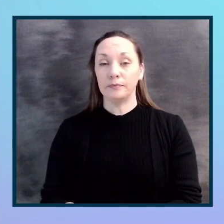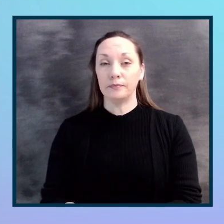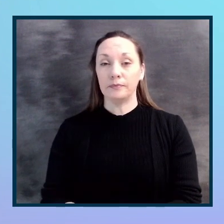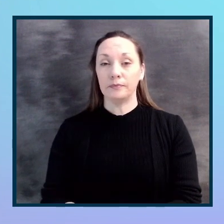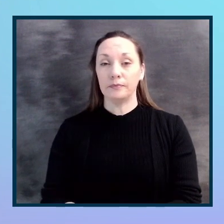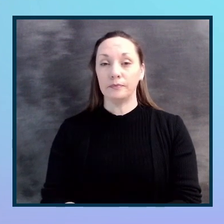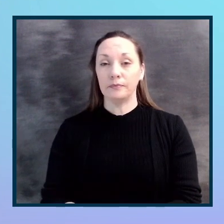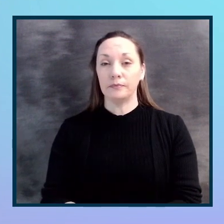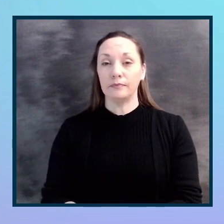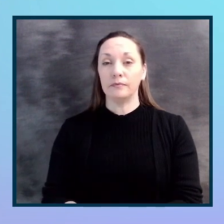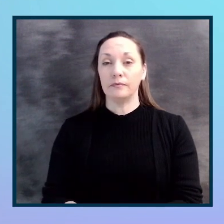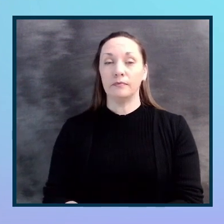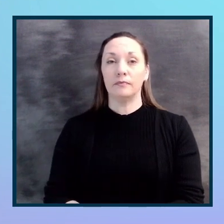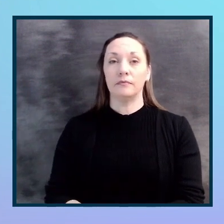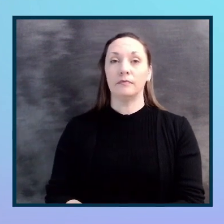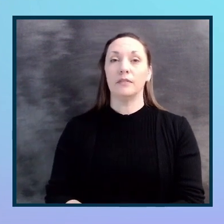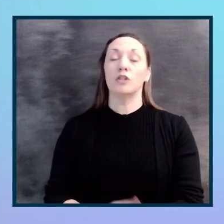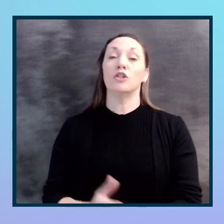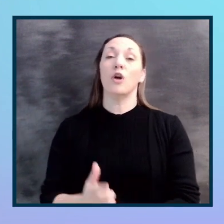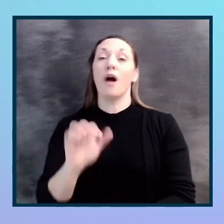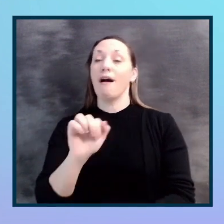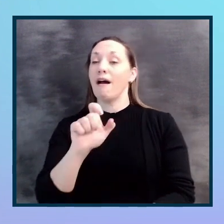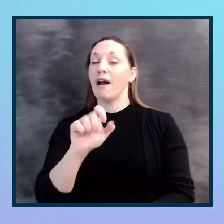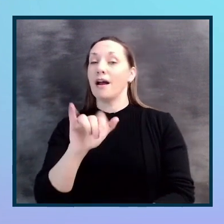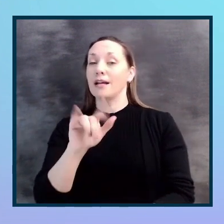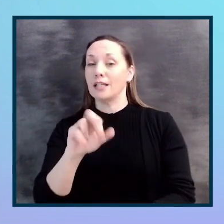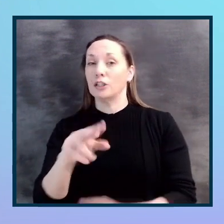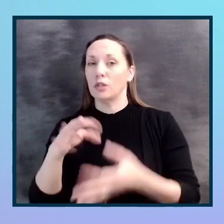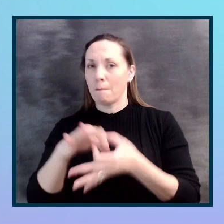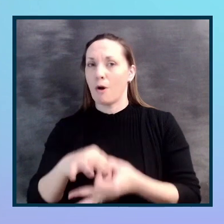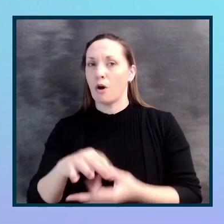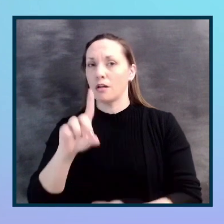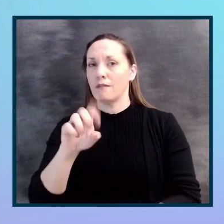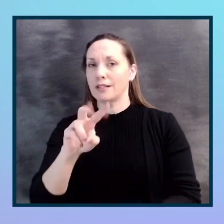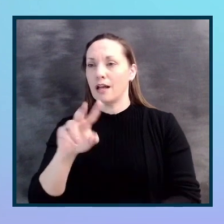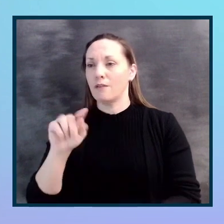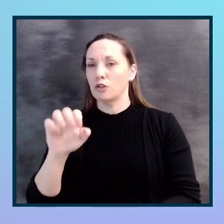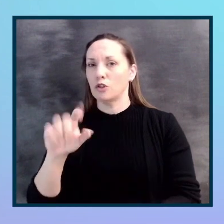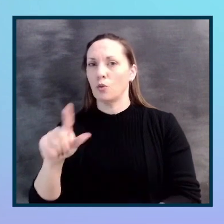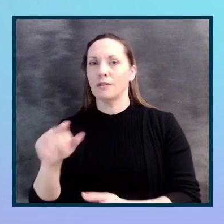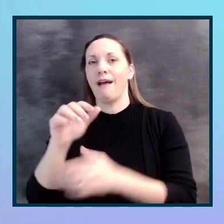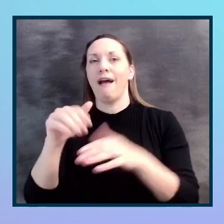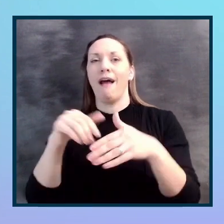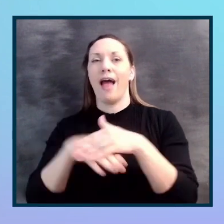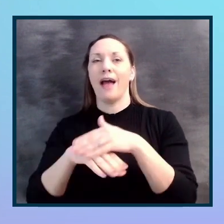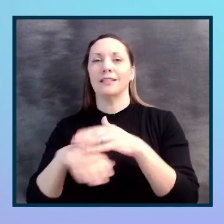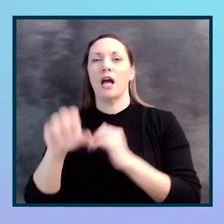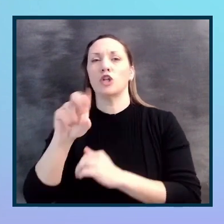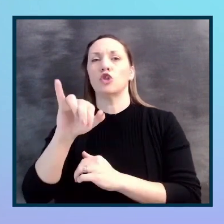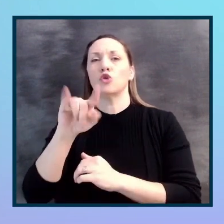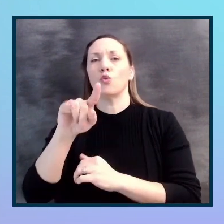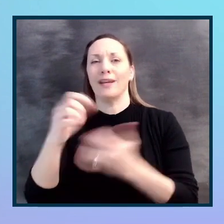Maybe. So axe-linter is part of the DevTools product suite now. So if you are a DevTools customer, please feel free to reach out to your